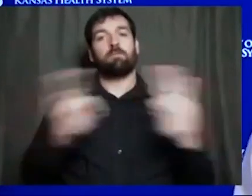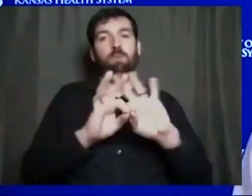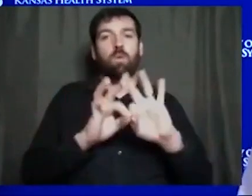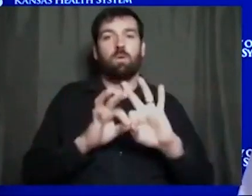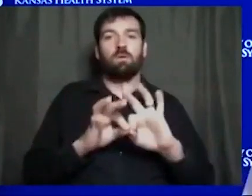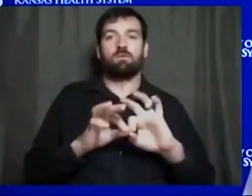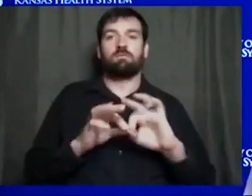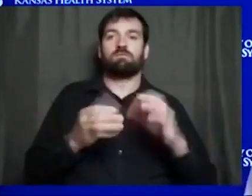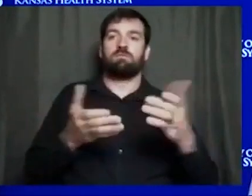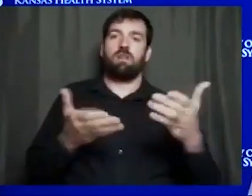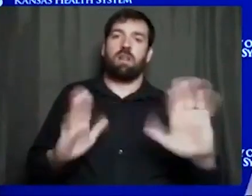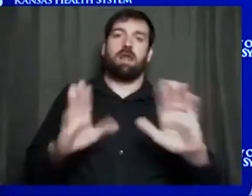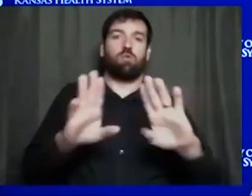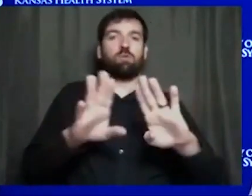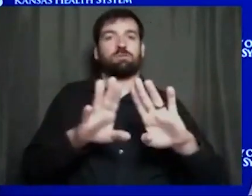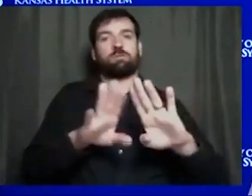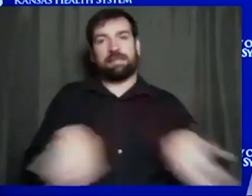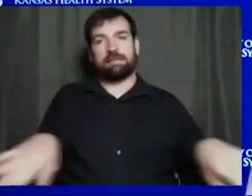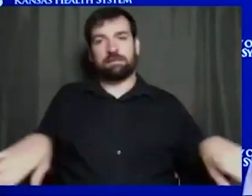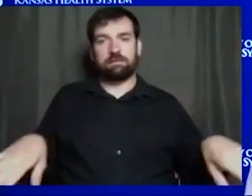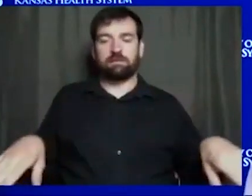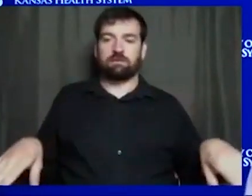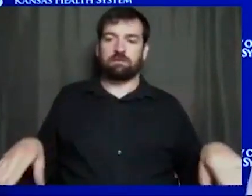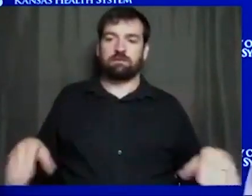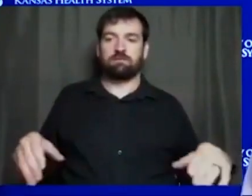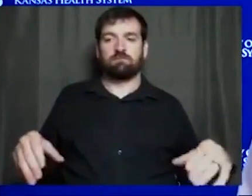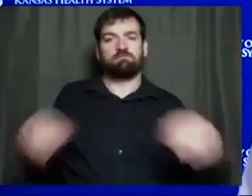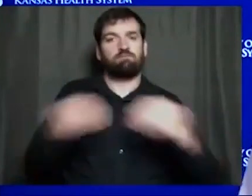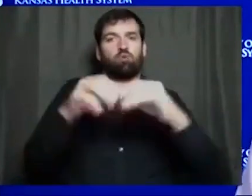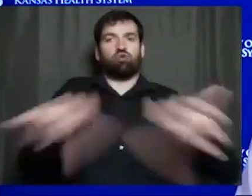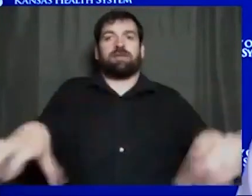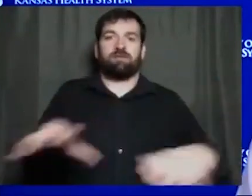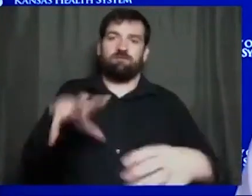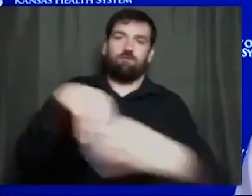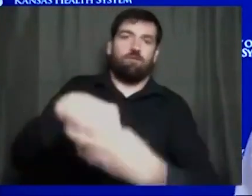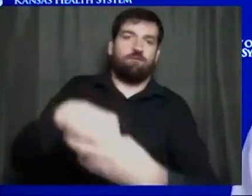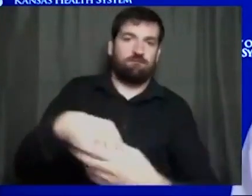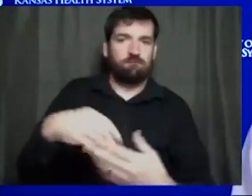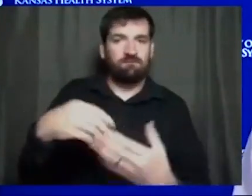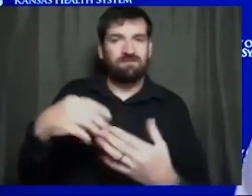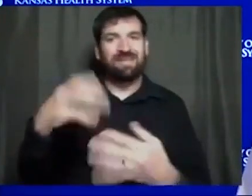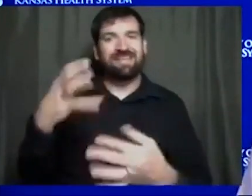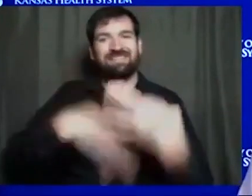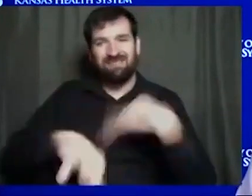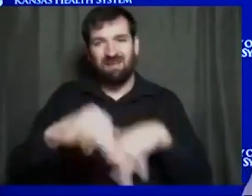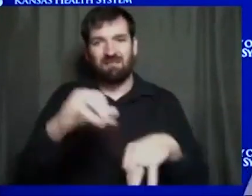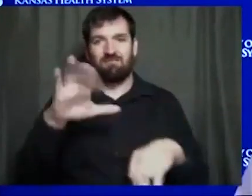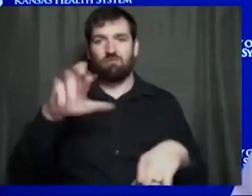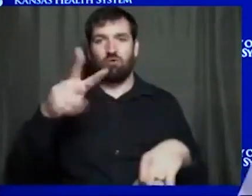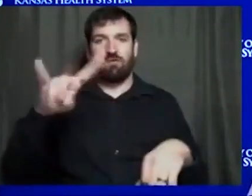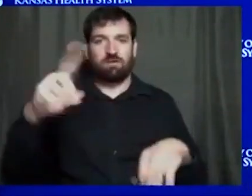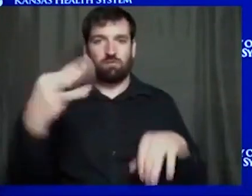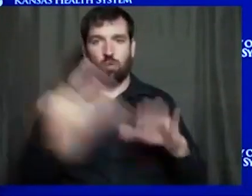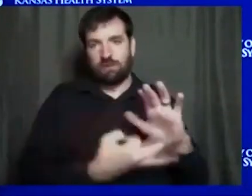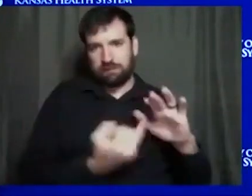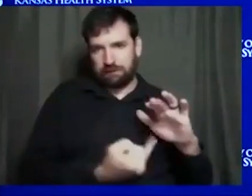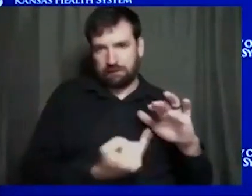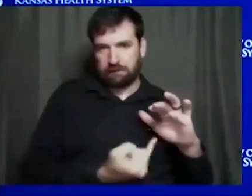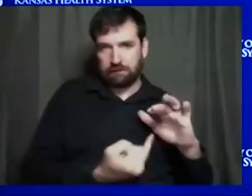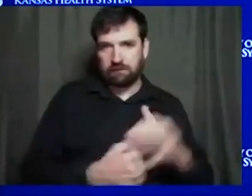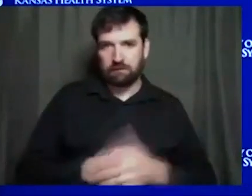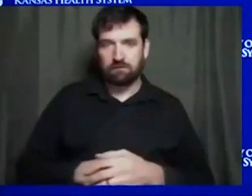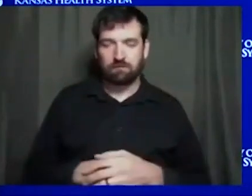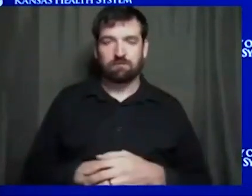have that higher chance of continuing to participate rather than being out for COVID quarantine, during this